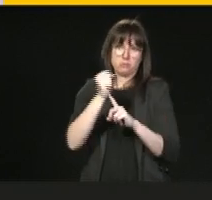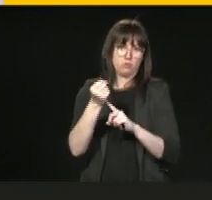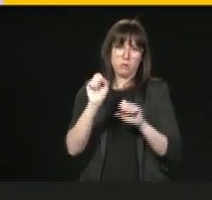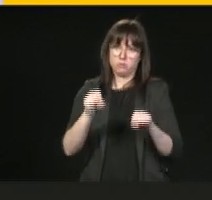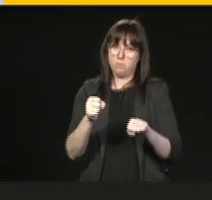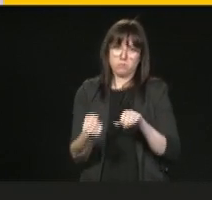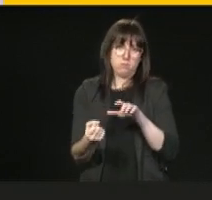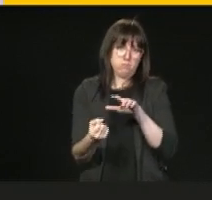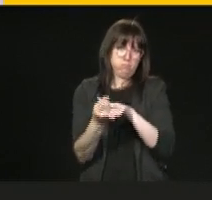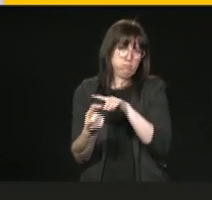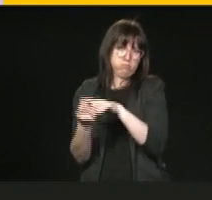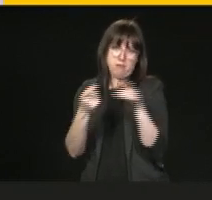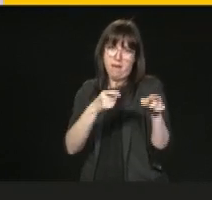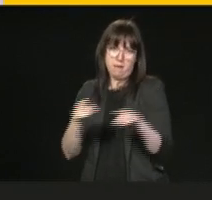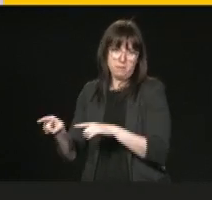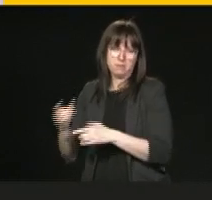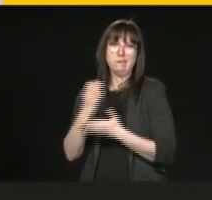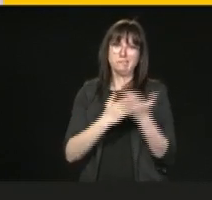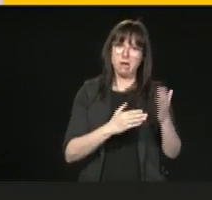are more